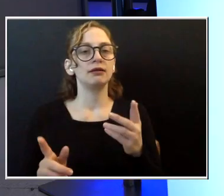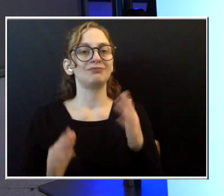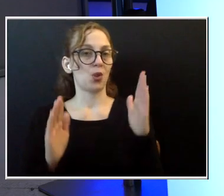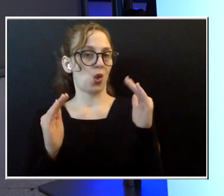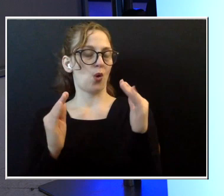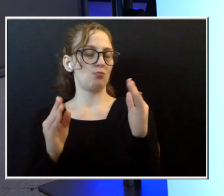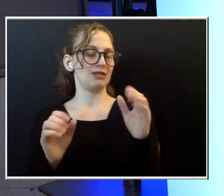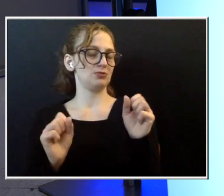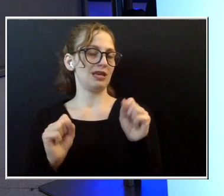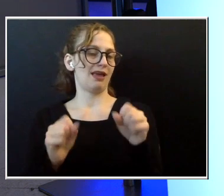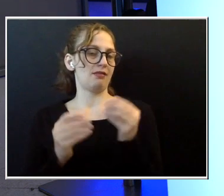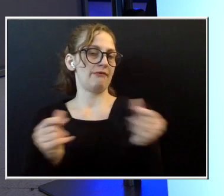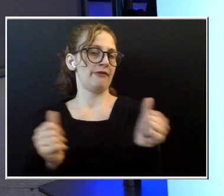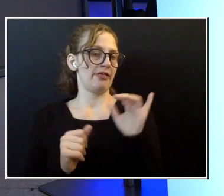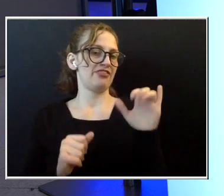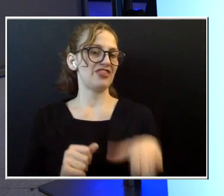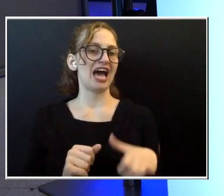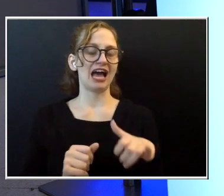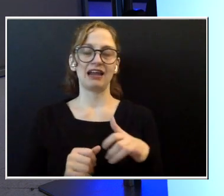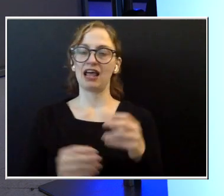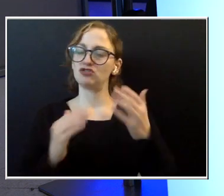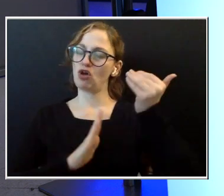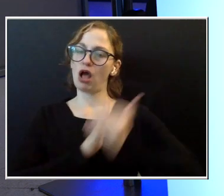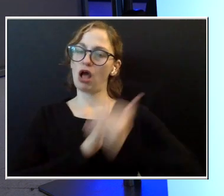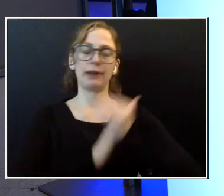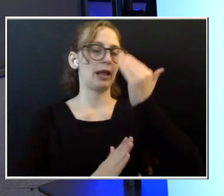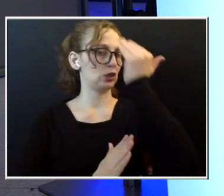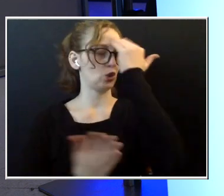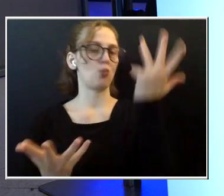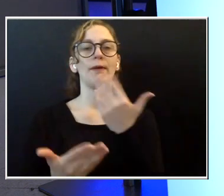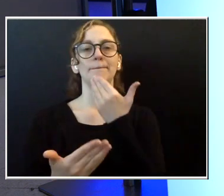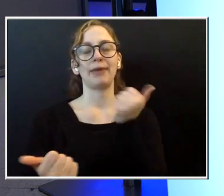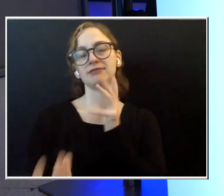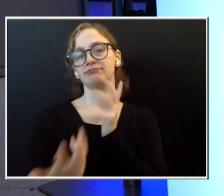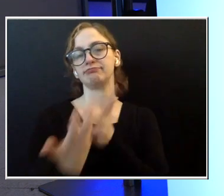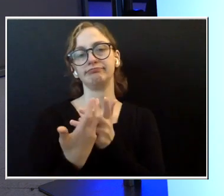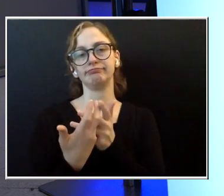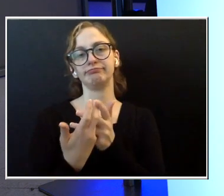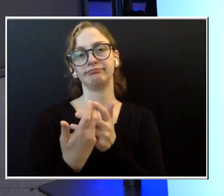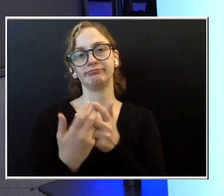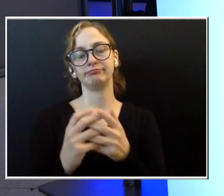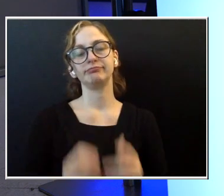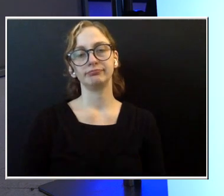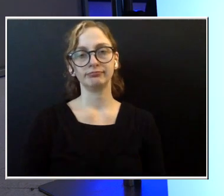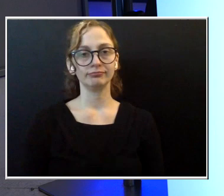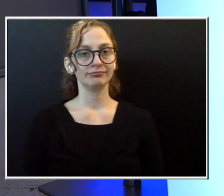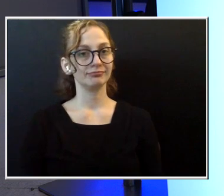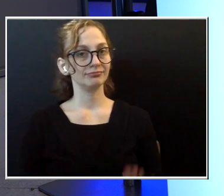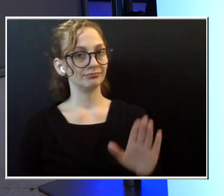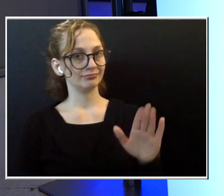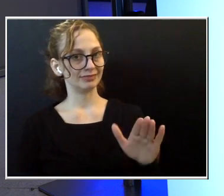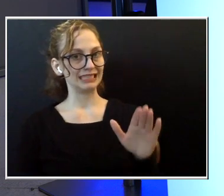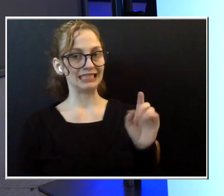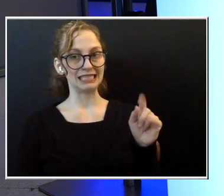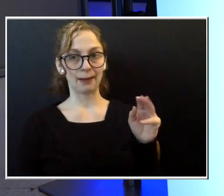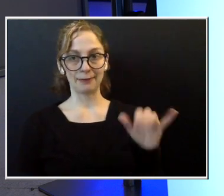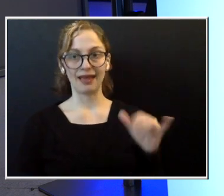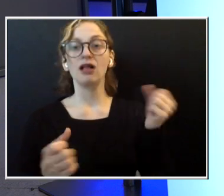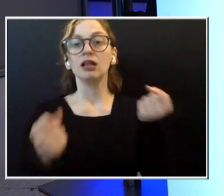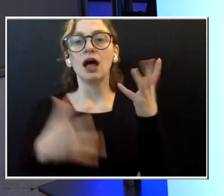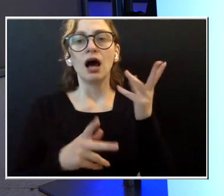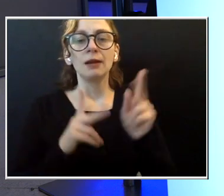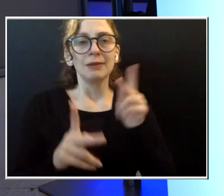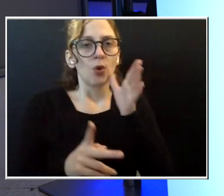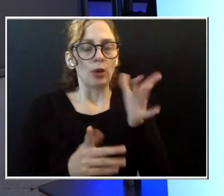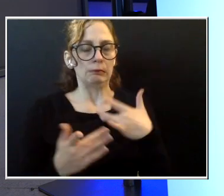Yeah, I think this is a remarkable story. Tammy, a lot of people, though, they're going to worry about their information being kept private. How will we